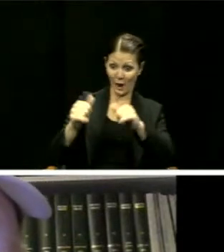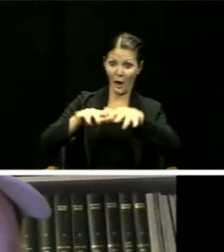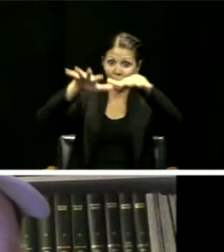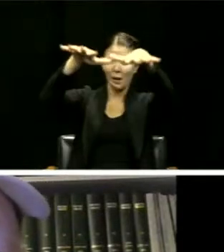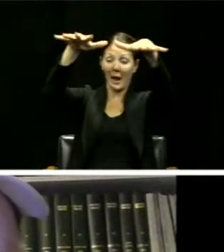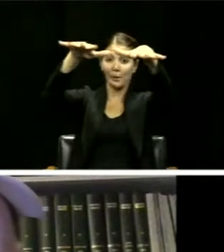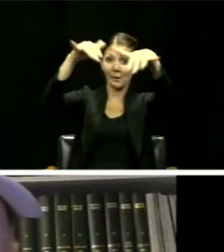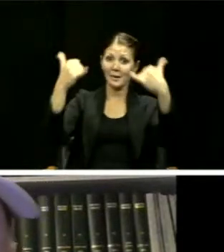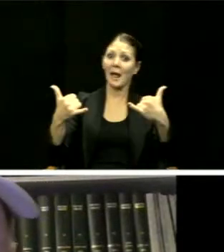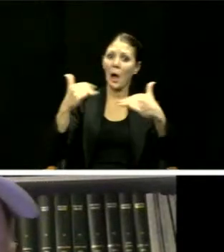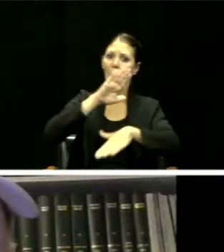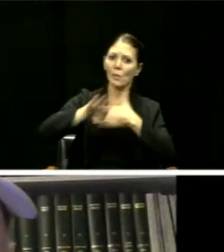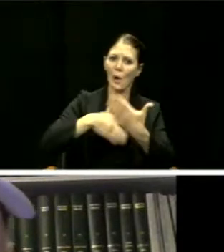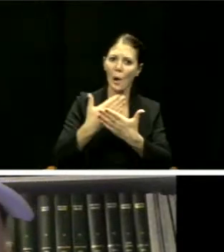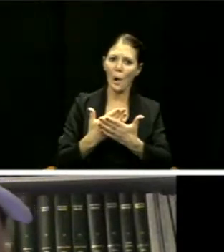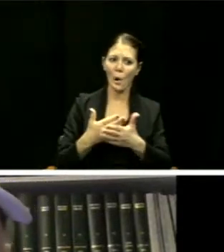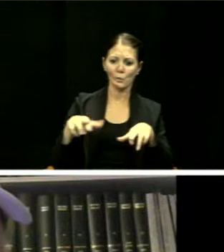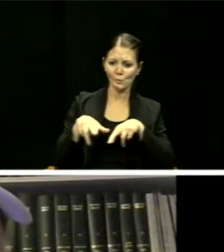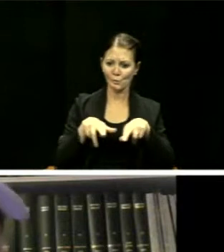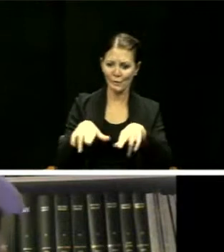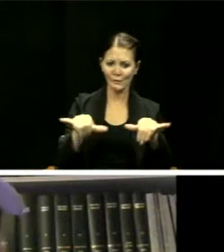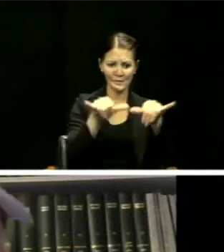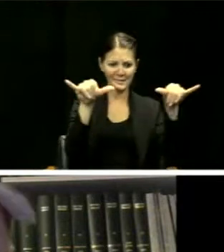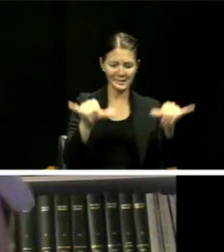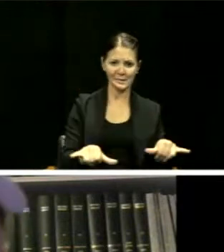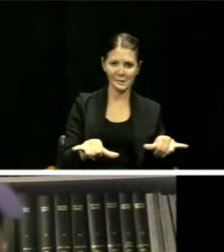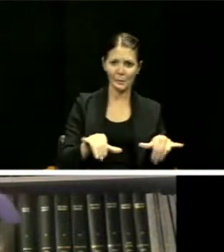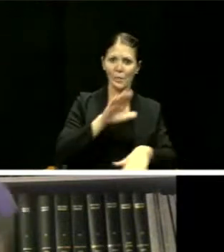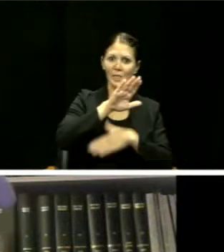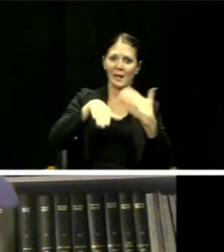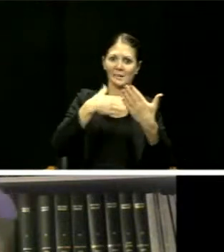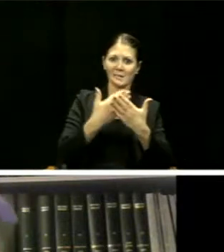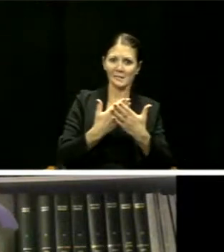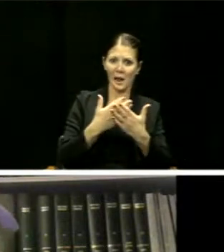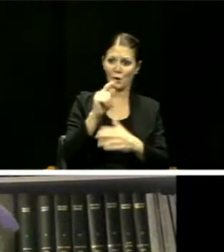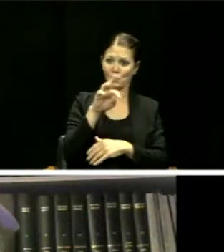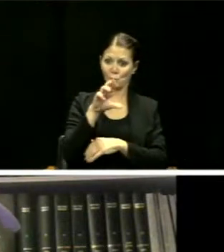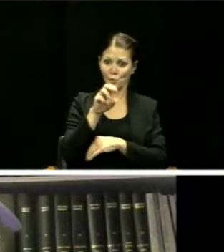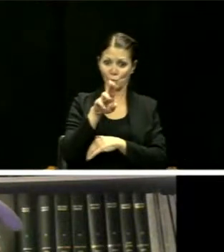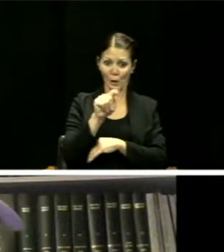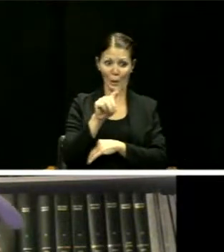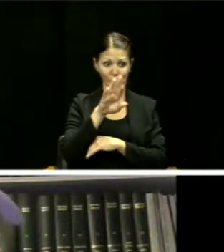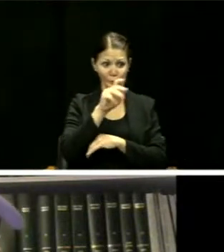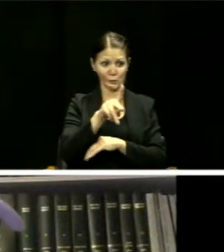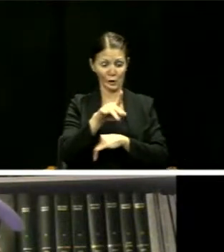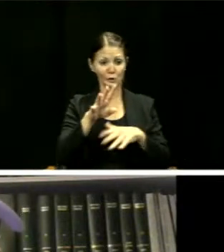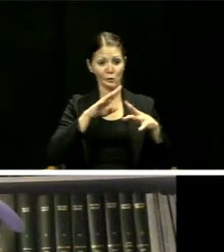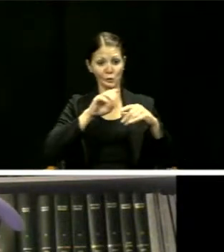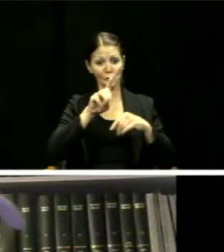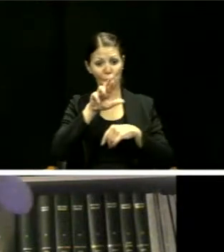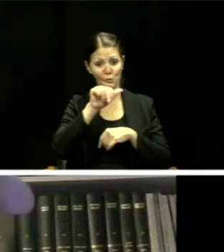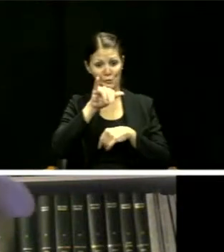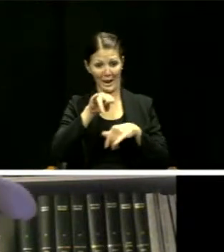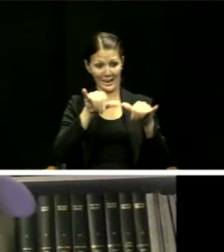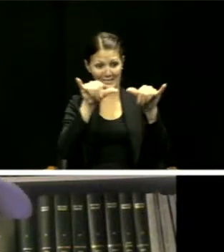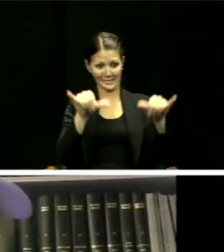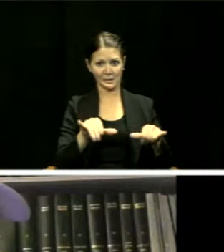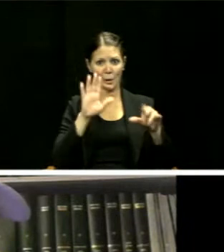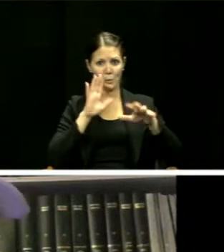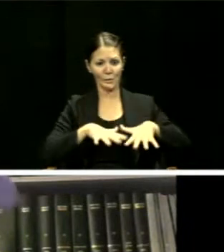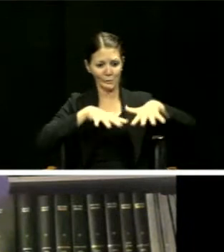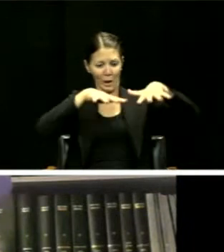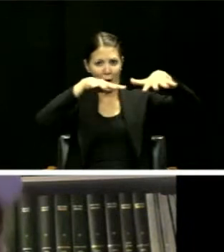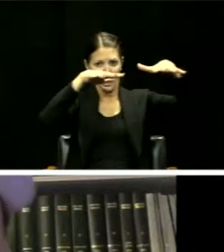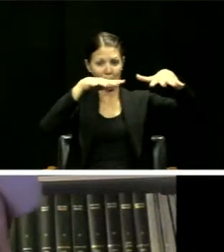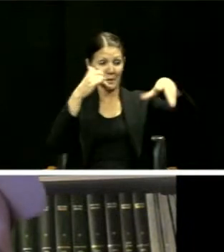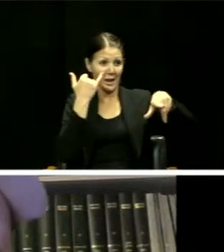the entire riverine system, the entire Trout Brook drainage system backs up. If you have ever